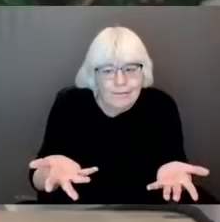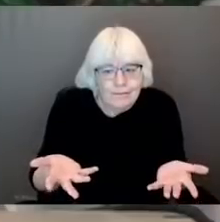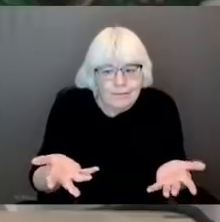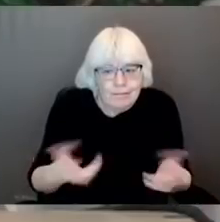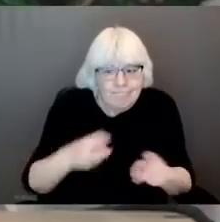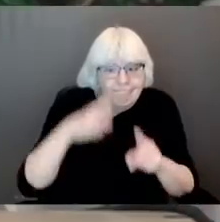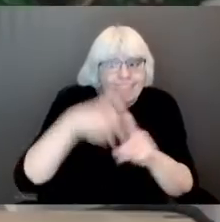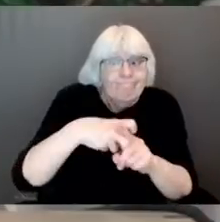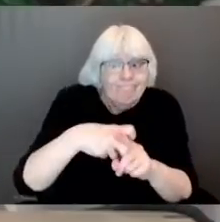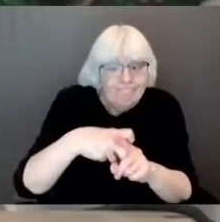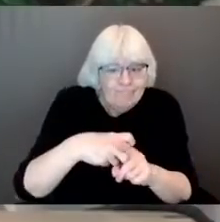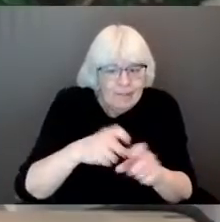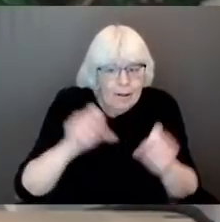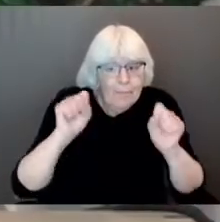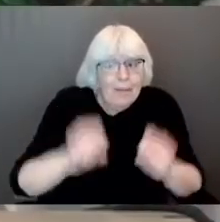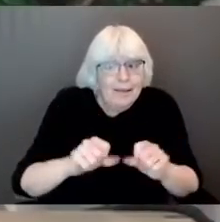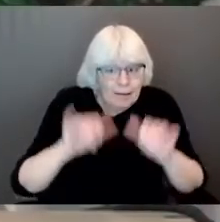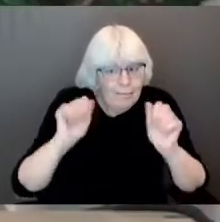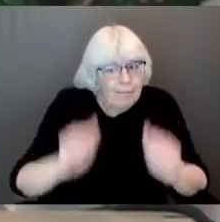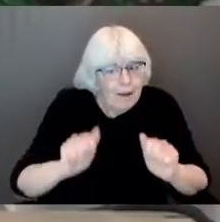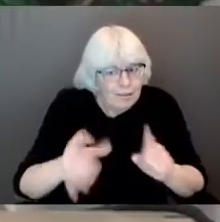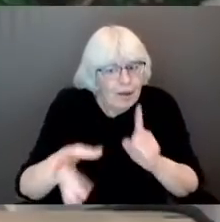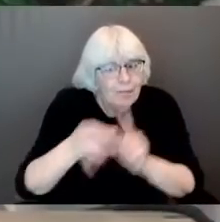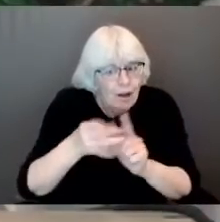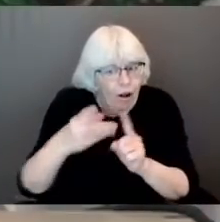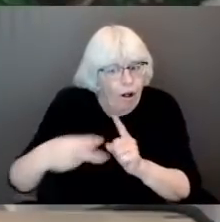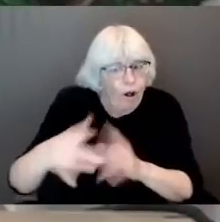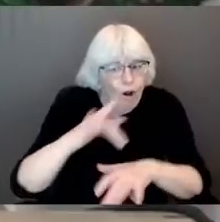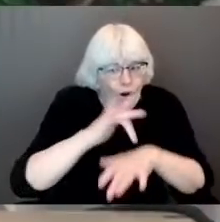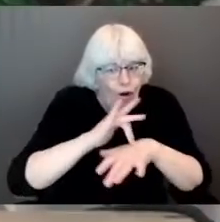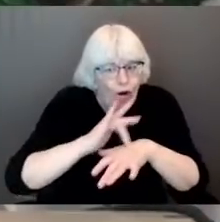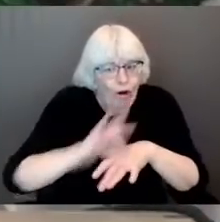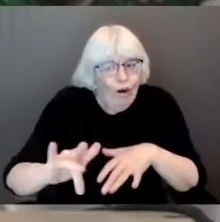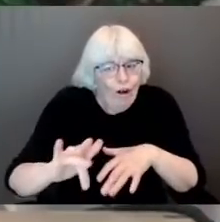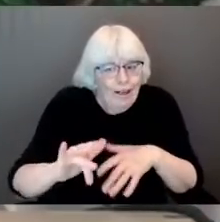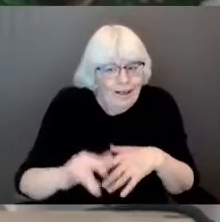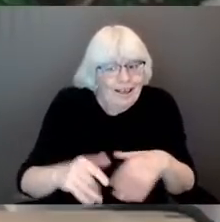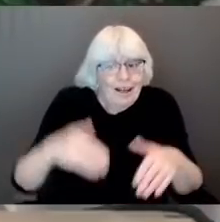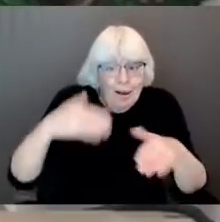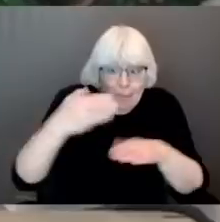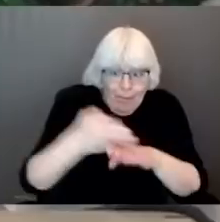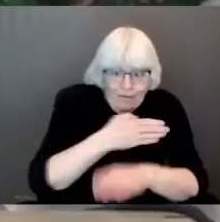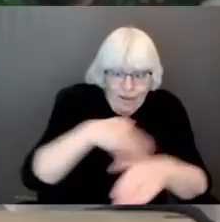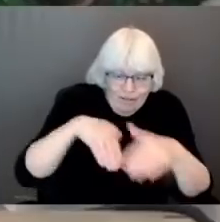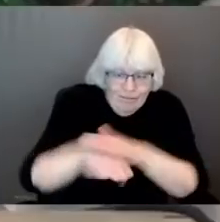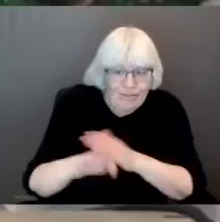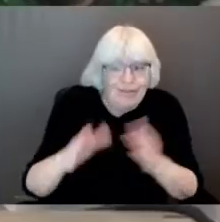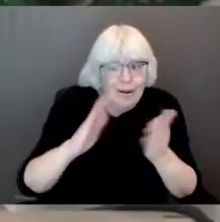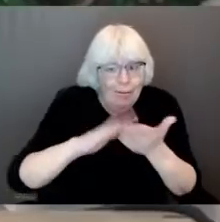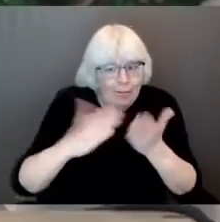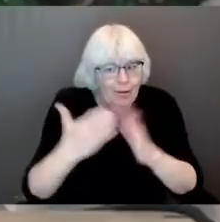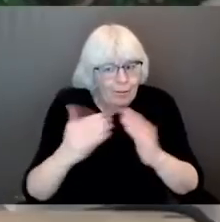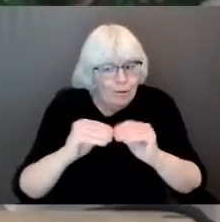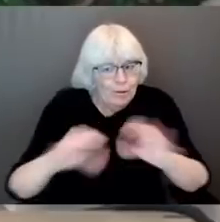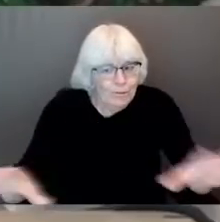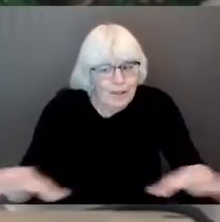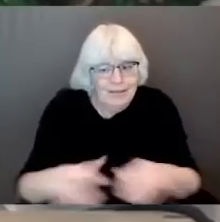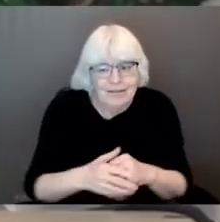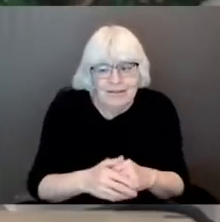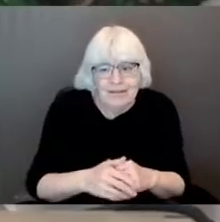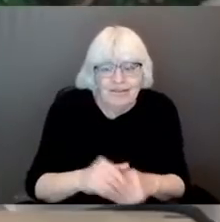COVID, before it gets into the communities. It certainly hasn't been perfect. I know that there